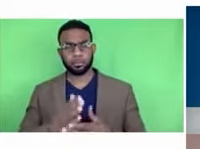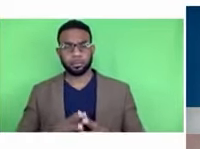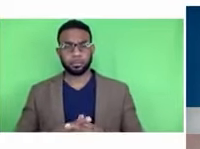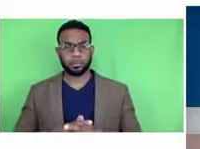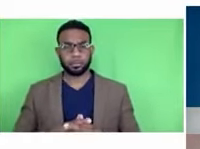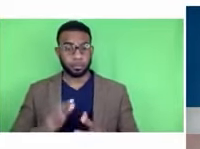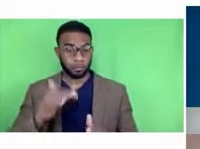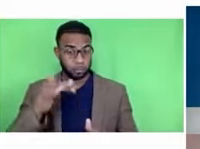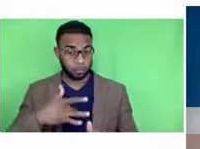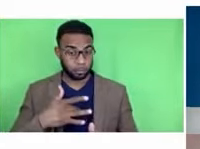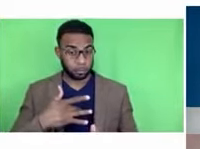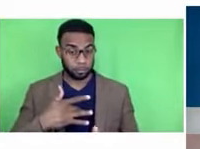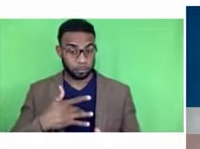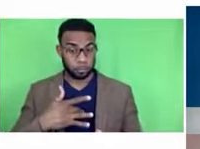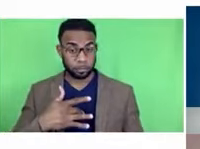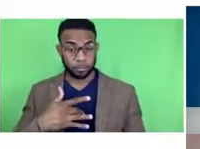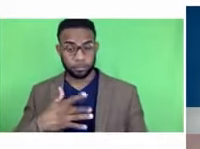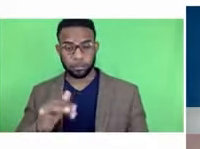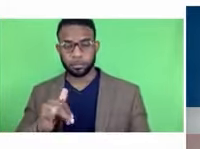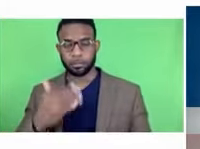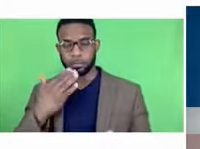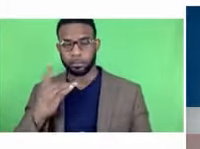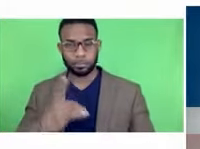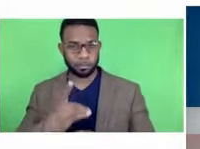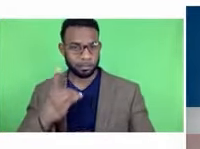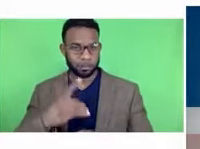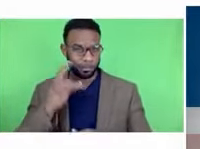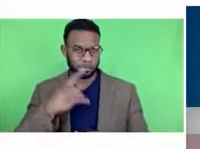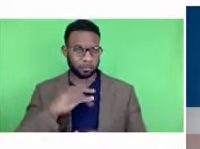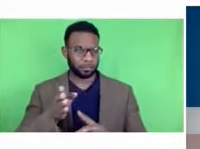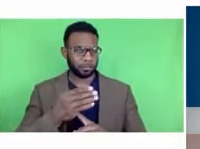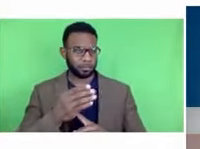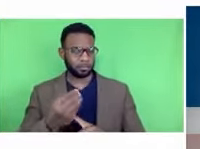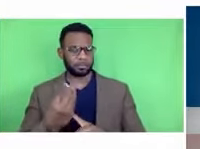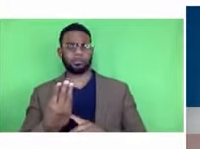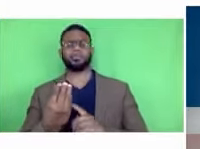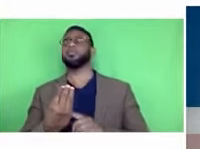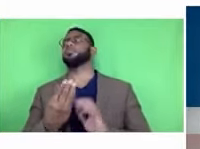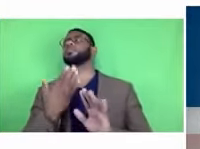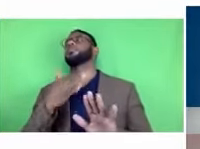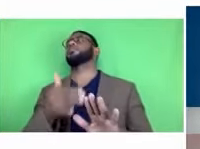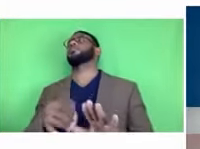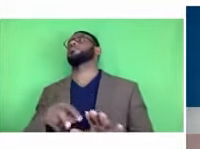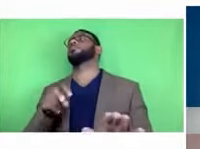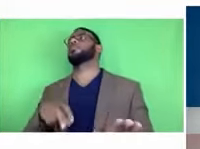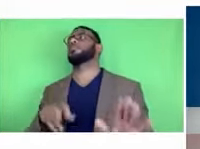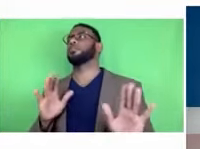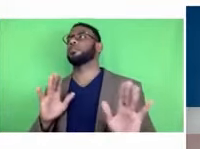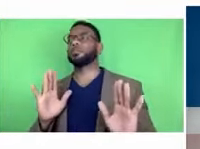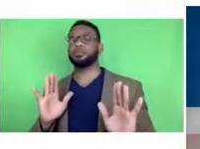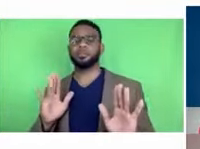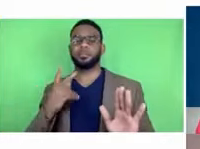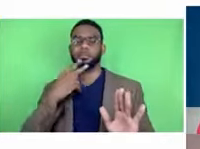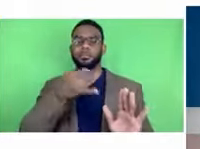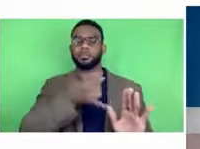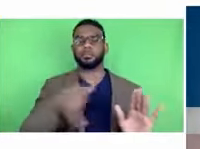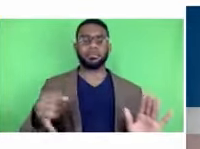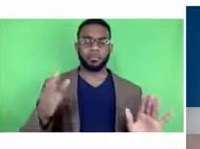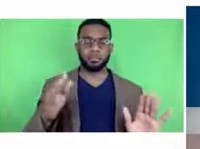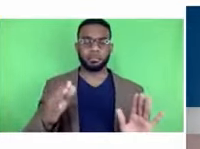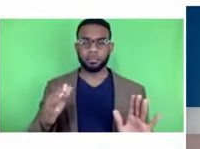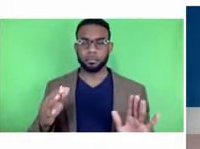you feel it's like a bad day, if you have red flags off the bat, it's probably good to pull it, like to call it off the bat. Mm-hmm.